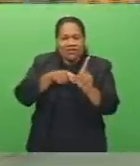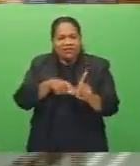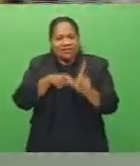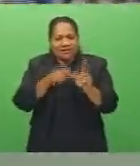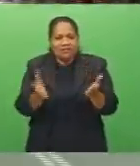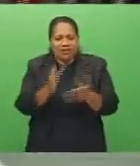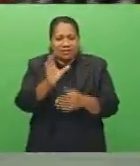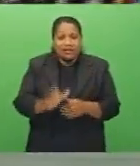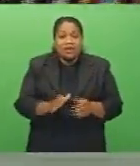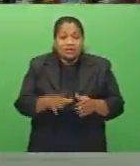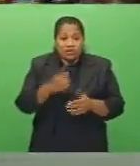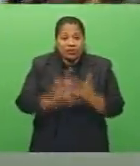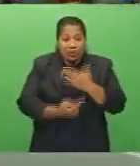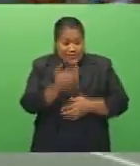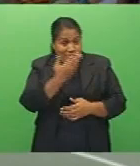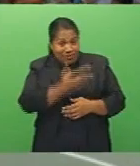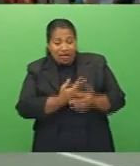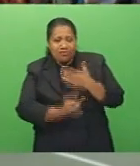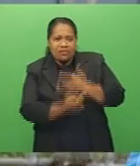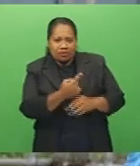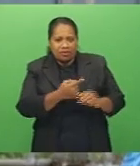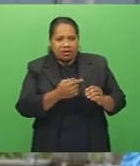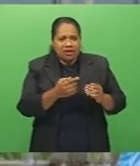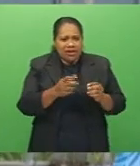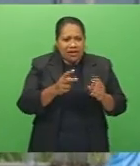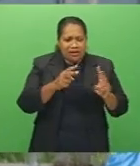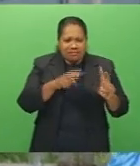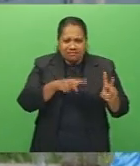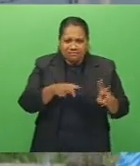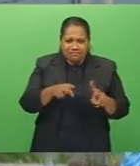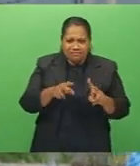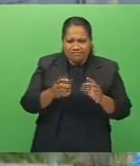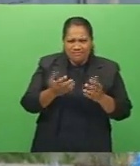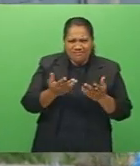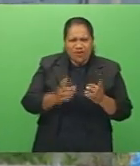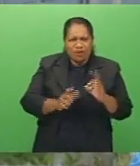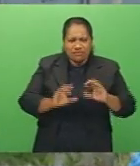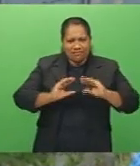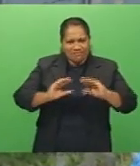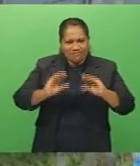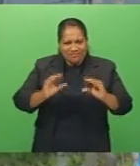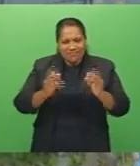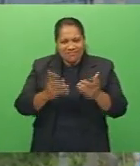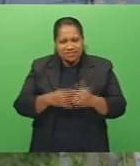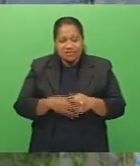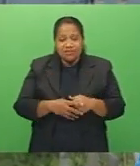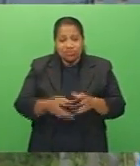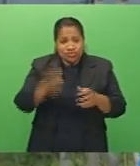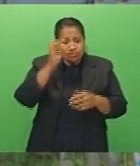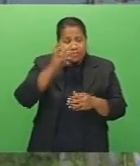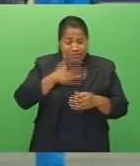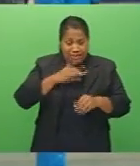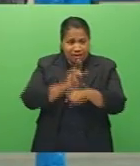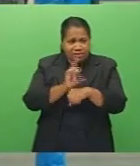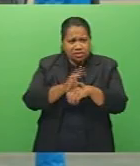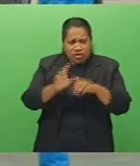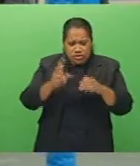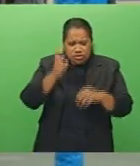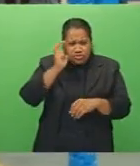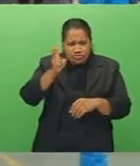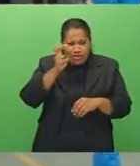younger players in the Tangimovia side. My advice is just to train, stay fit, and just the mindset.